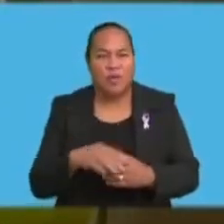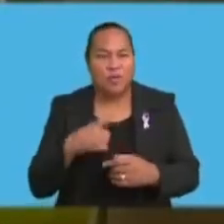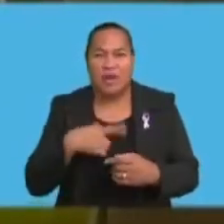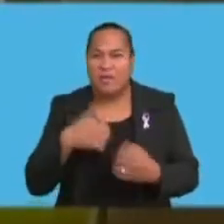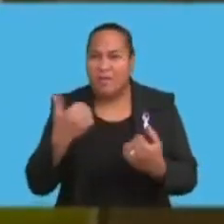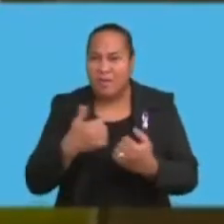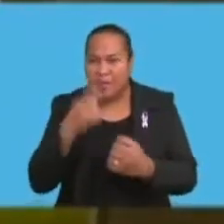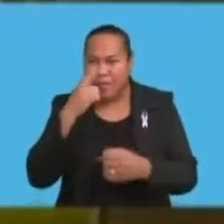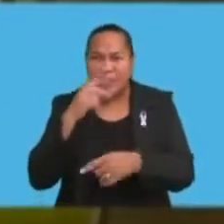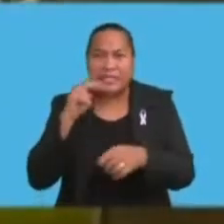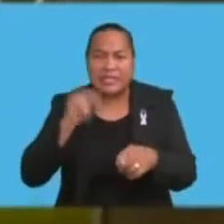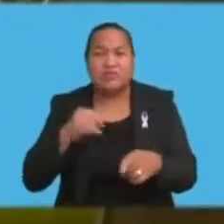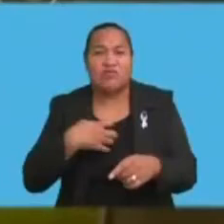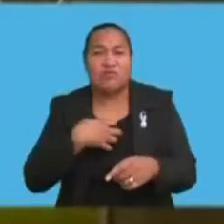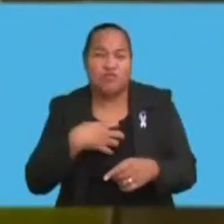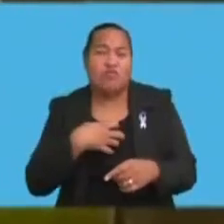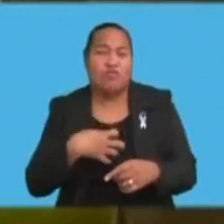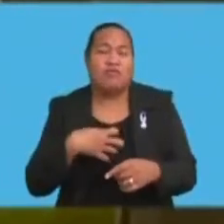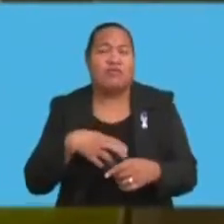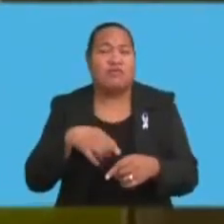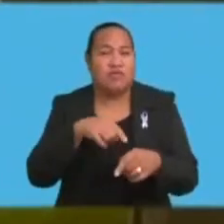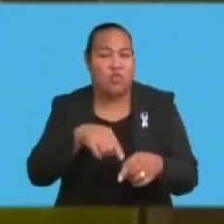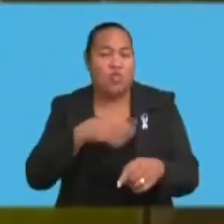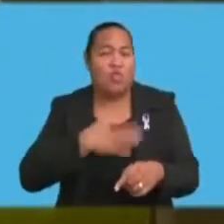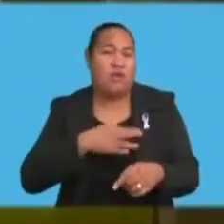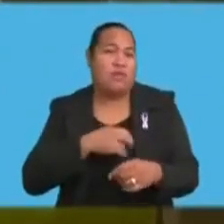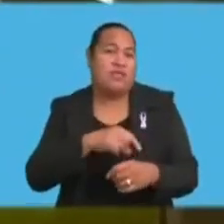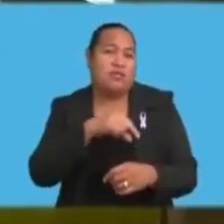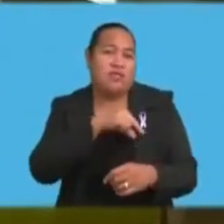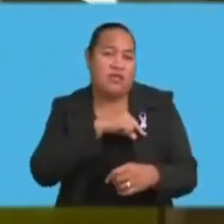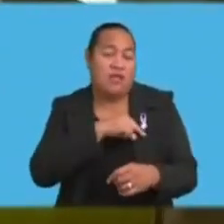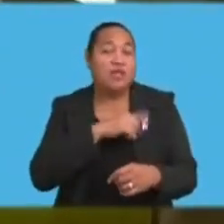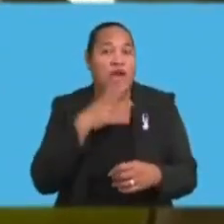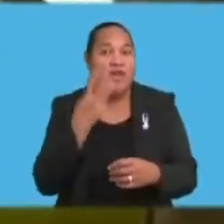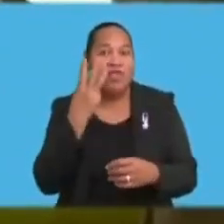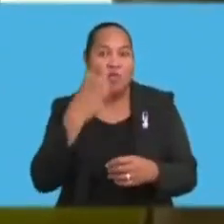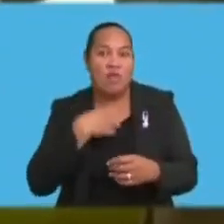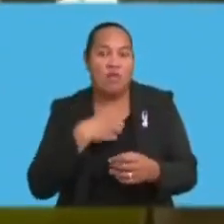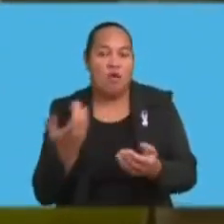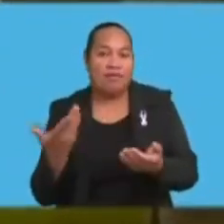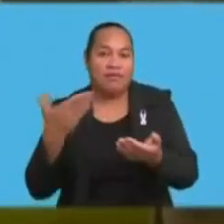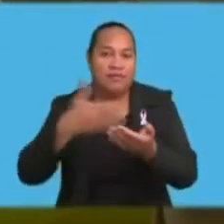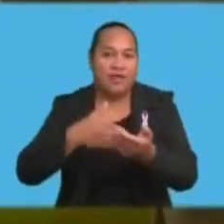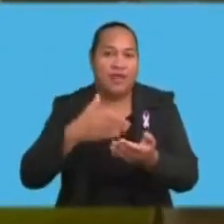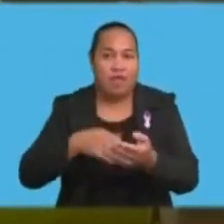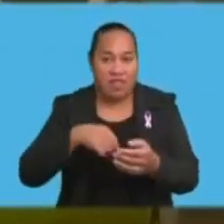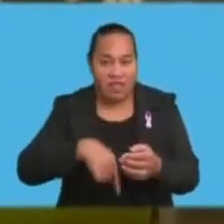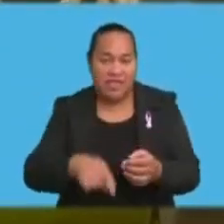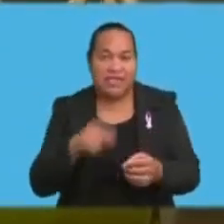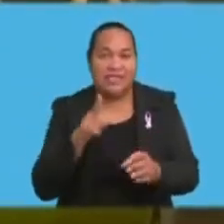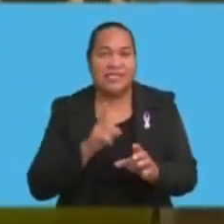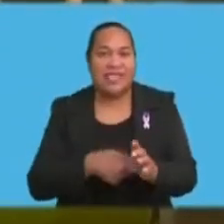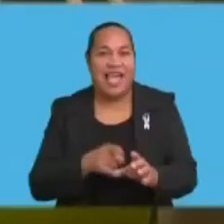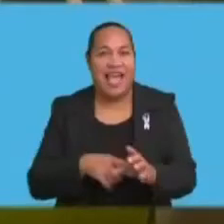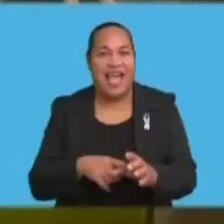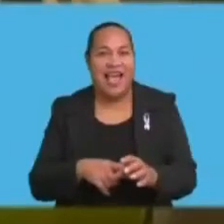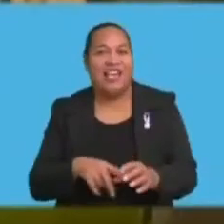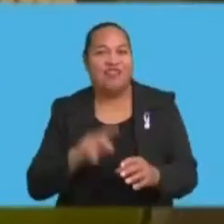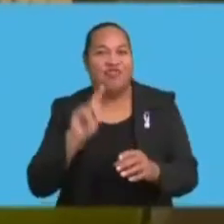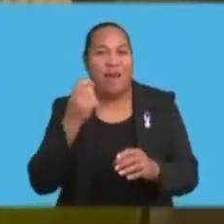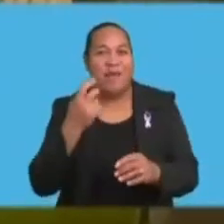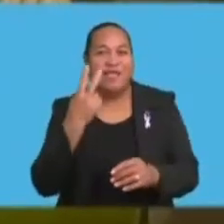more trade qualifications, 3 new national qualifications will be offered for trimester 2 this year. They are as